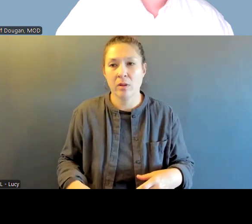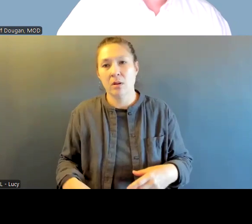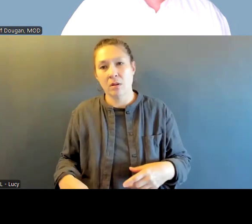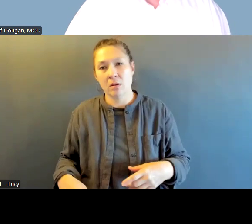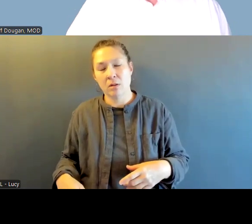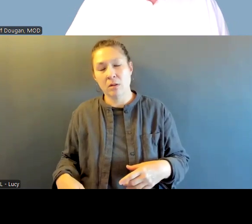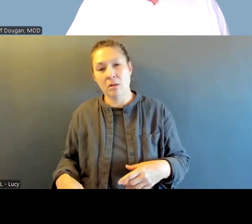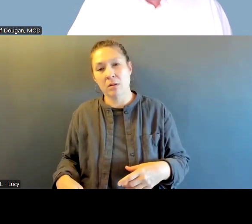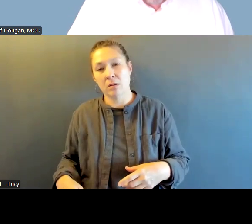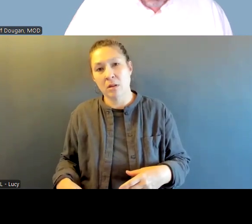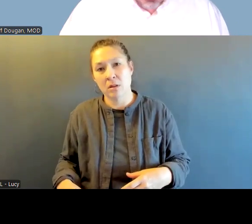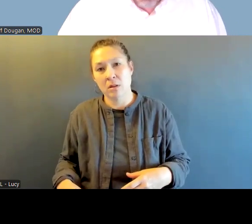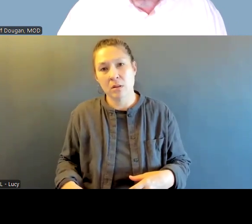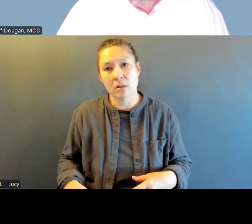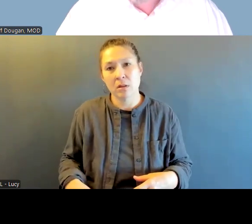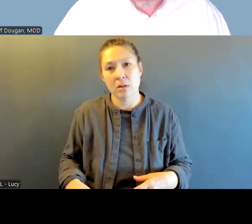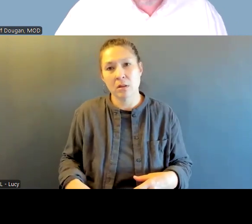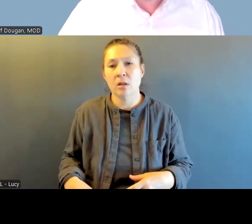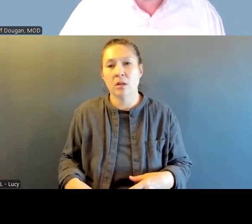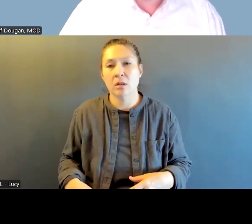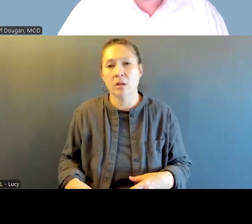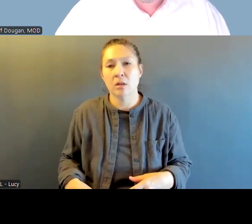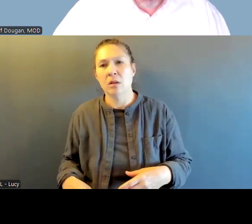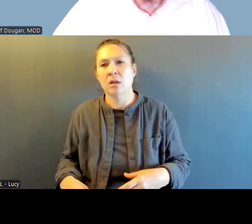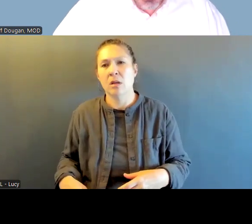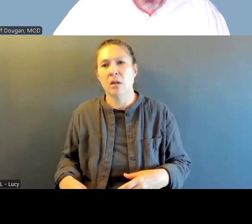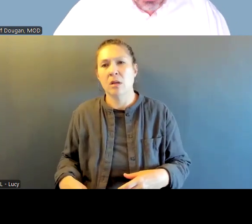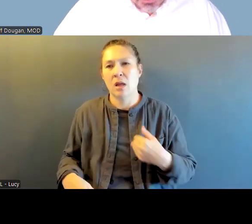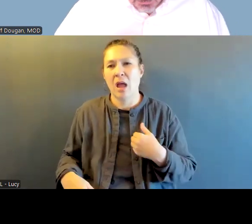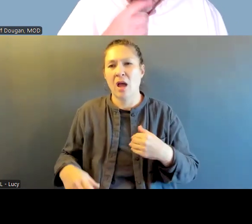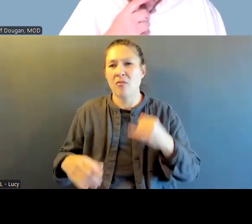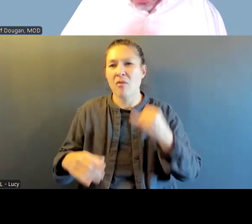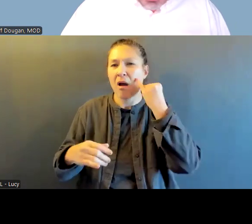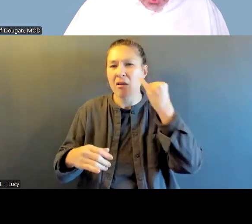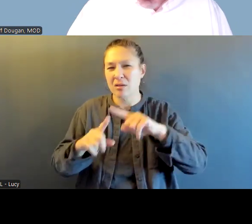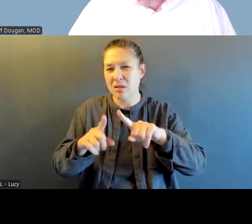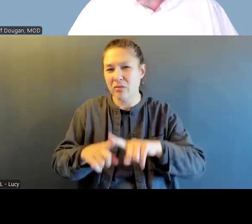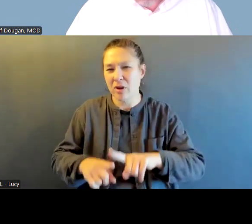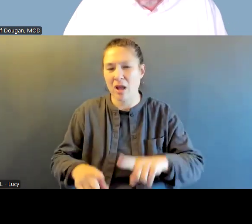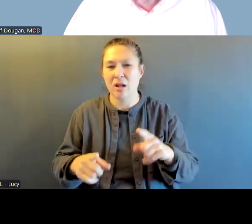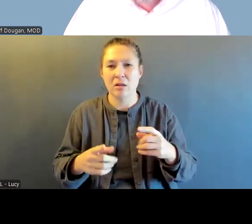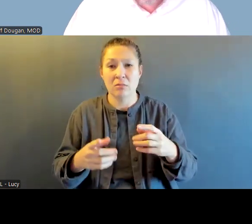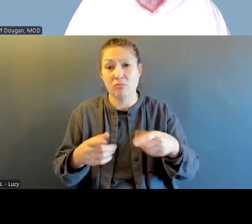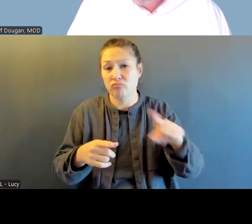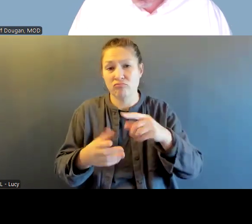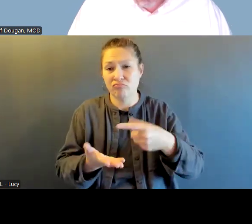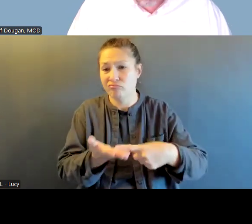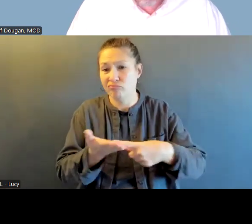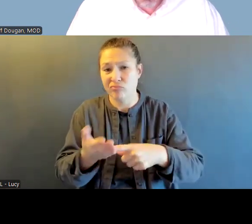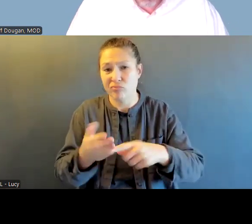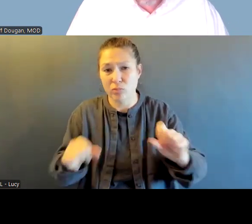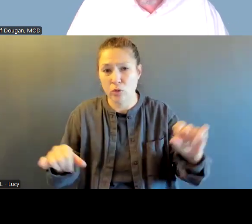provide a few internal dialogues as well to provide you some information here about this. So the goals of a Commission on Disability are